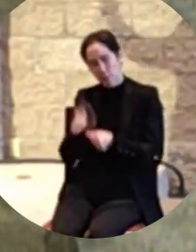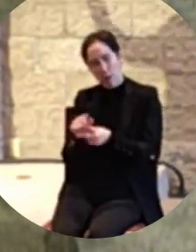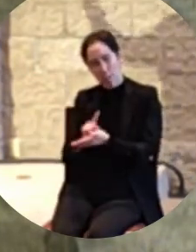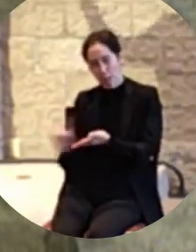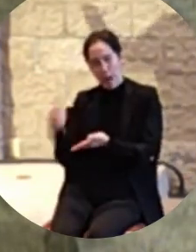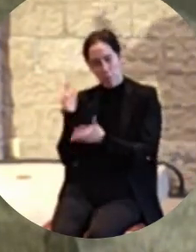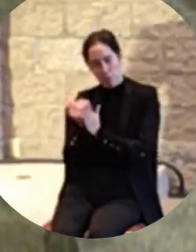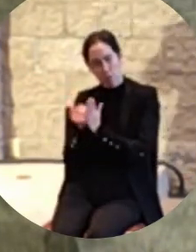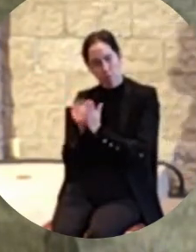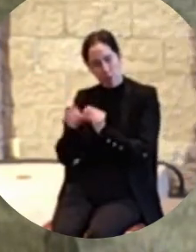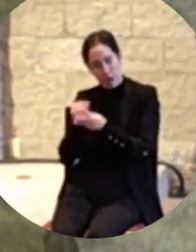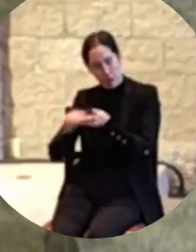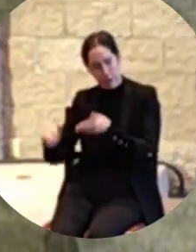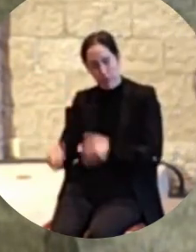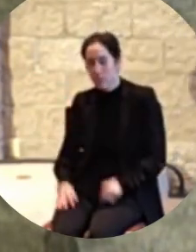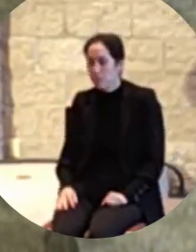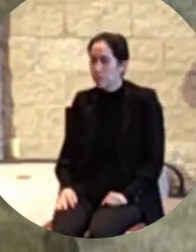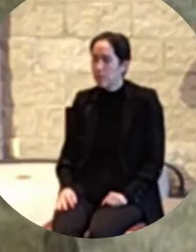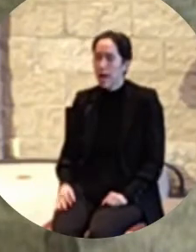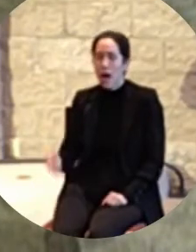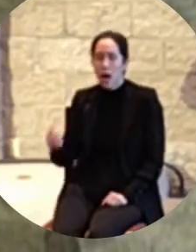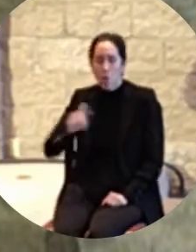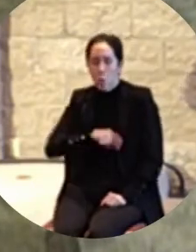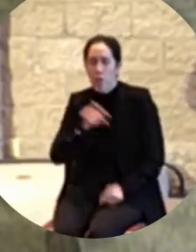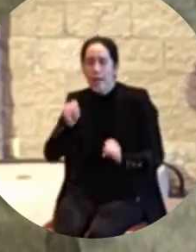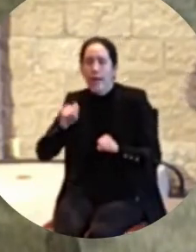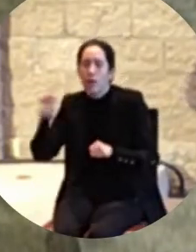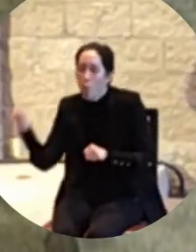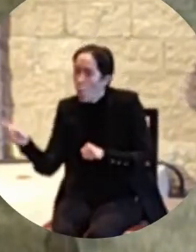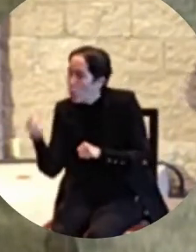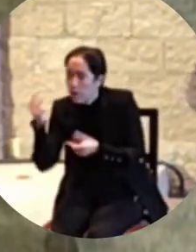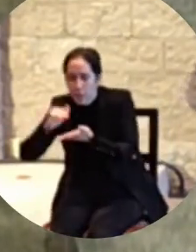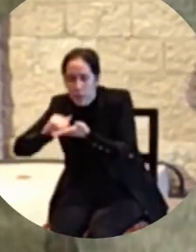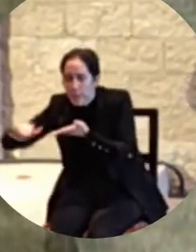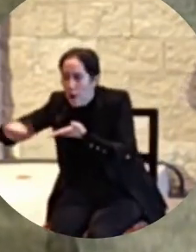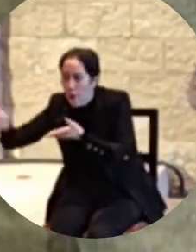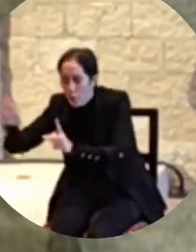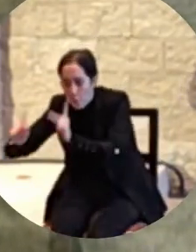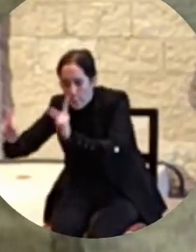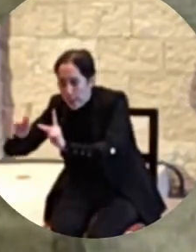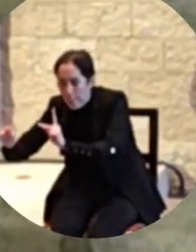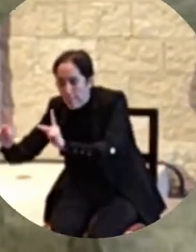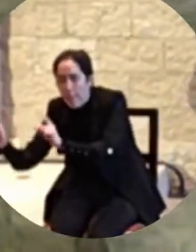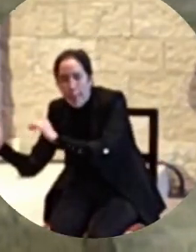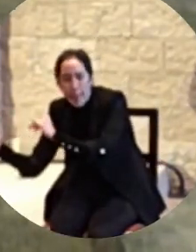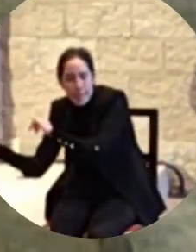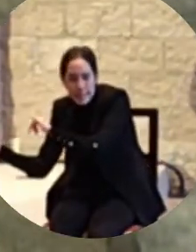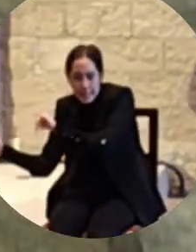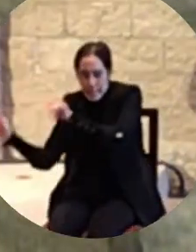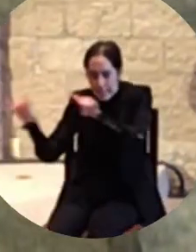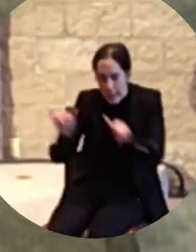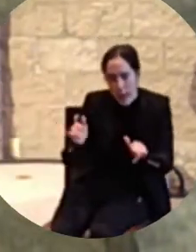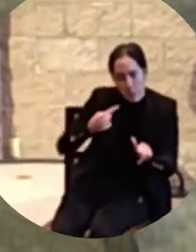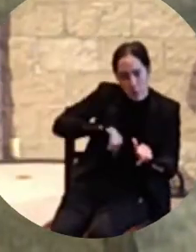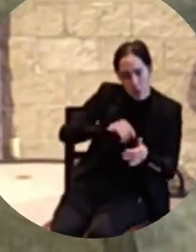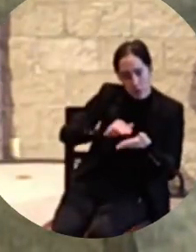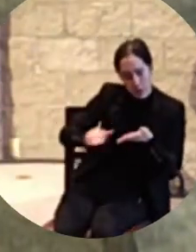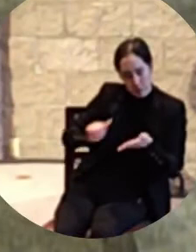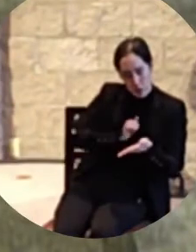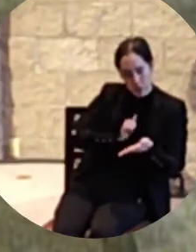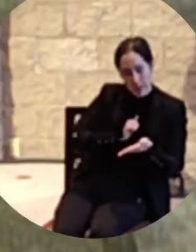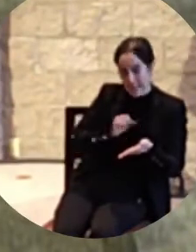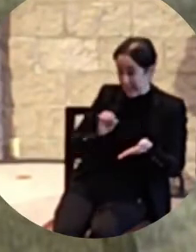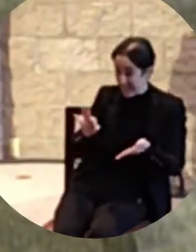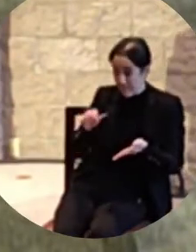forgive others to the degree that we forgive ourselves. And a beautiful reminder that